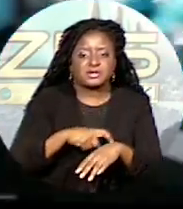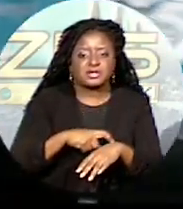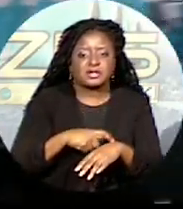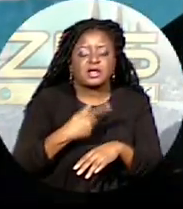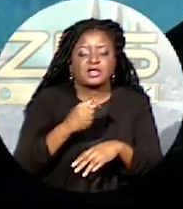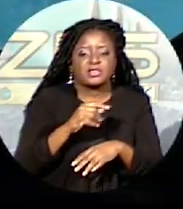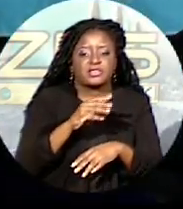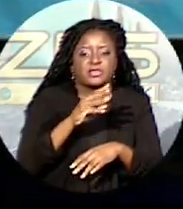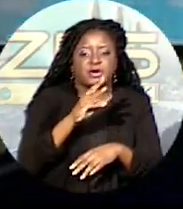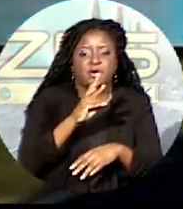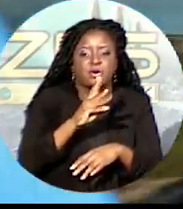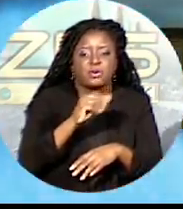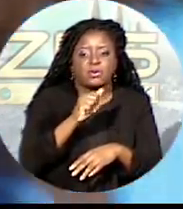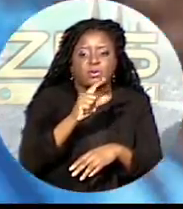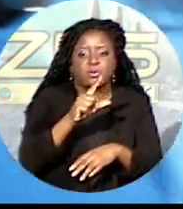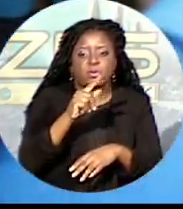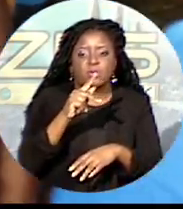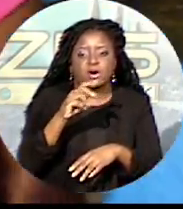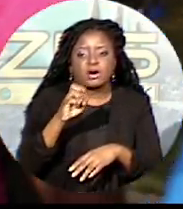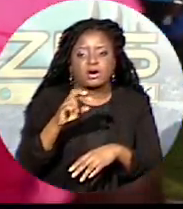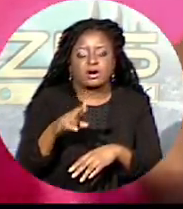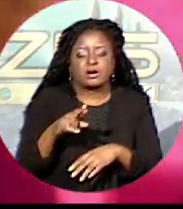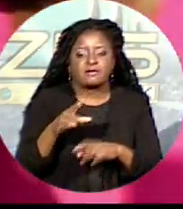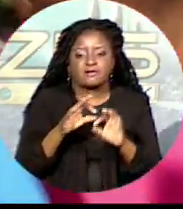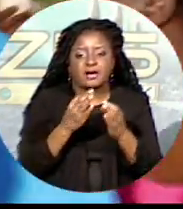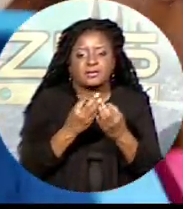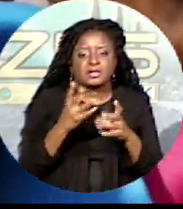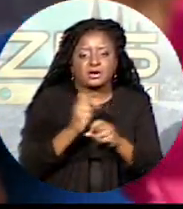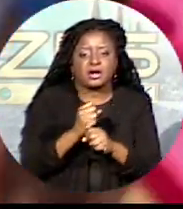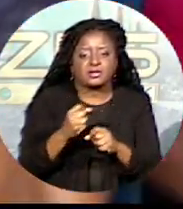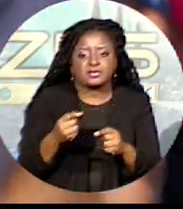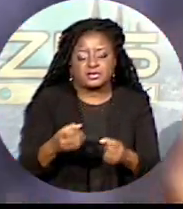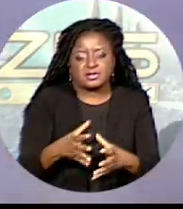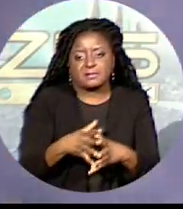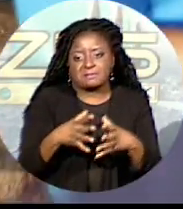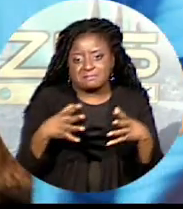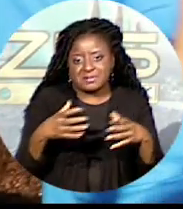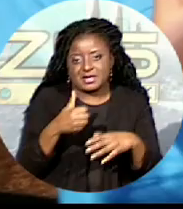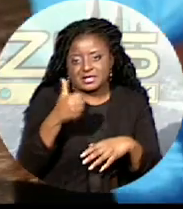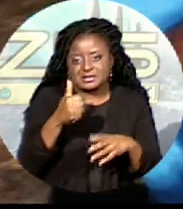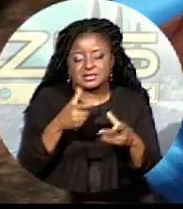the biggest gift of them all, a brand new car.